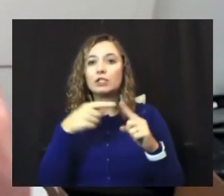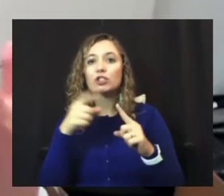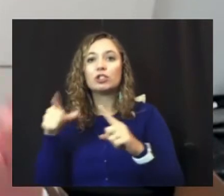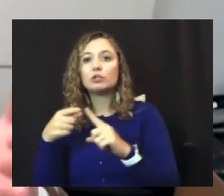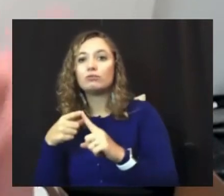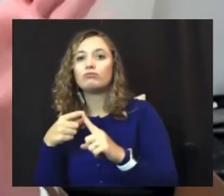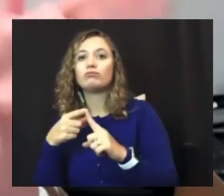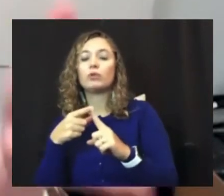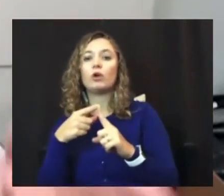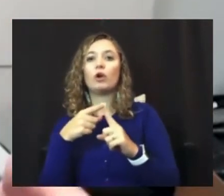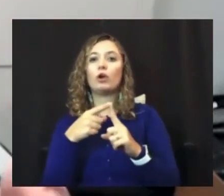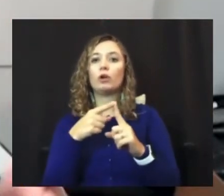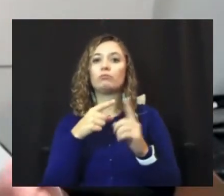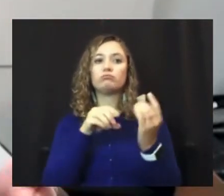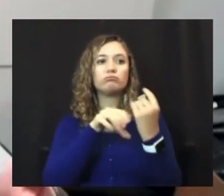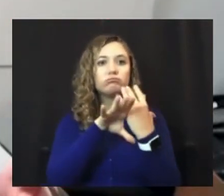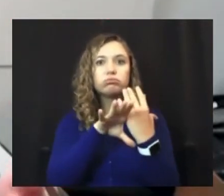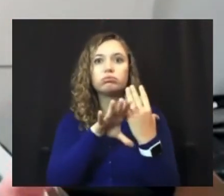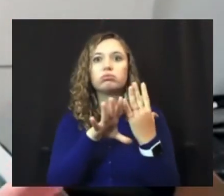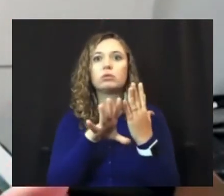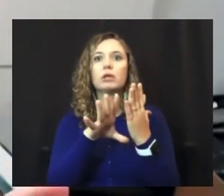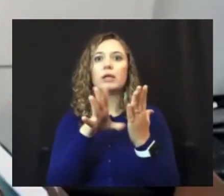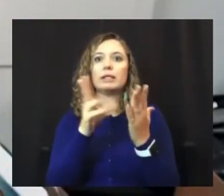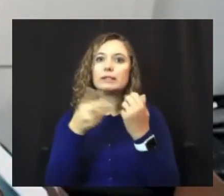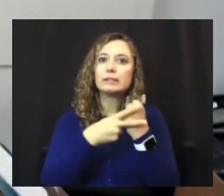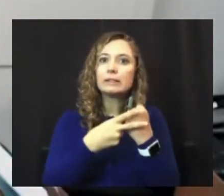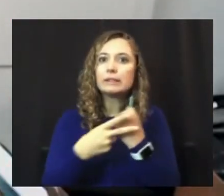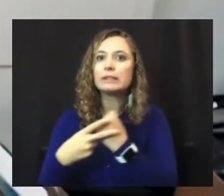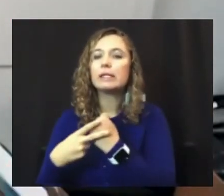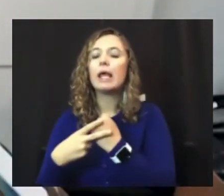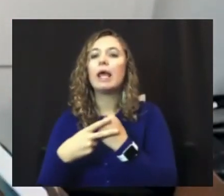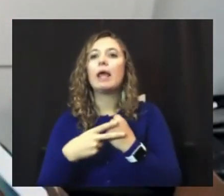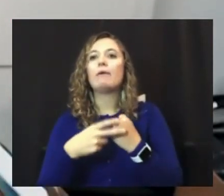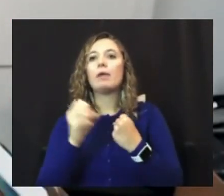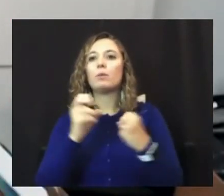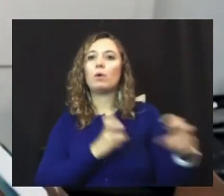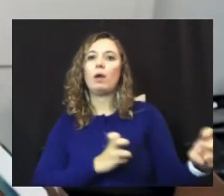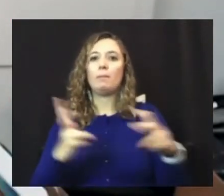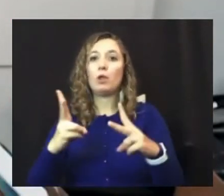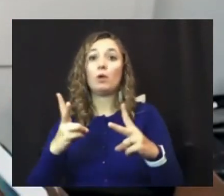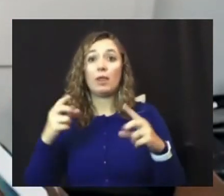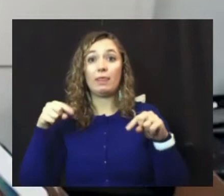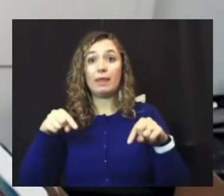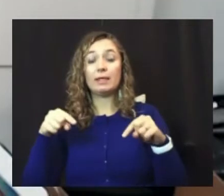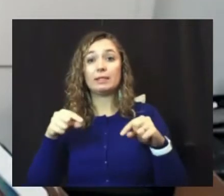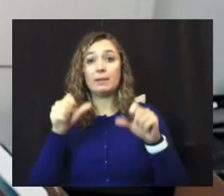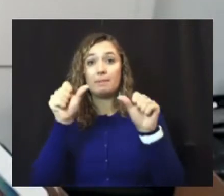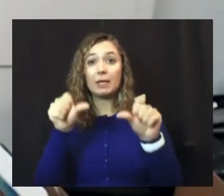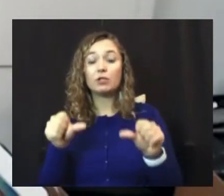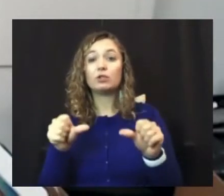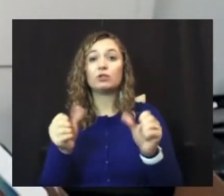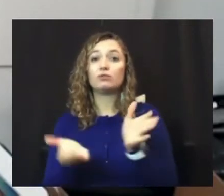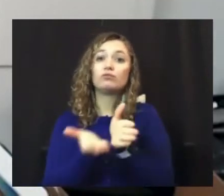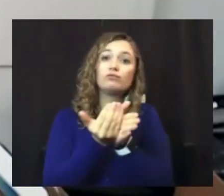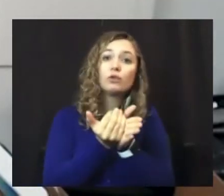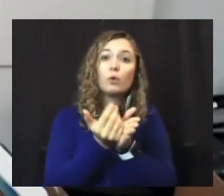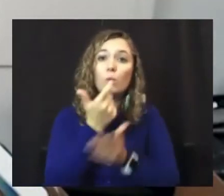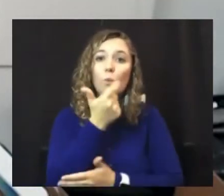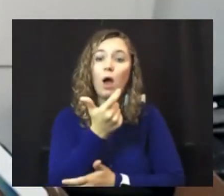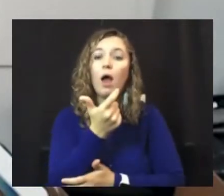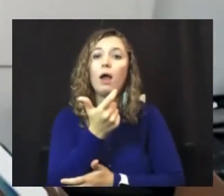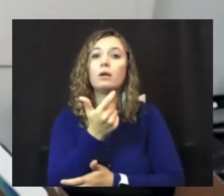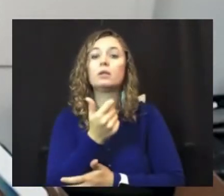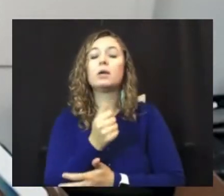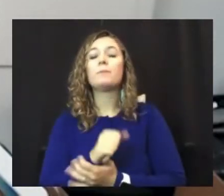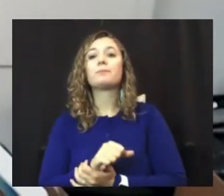they will be archived and up on this page for you to come back and review and watch. We will also be sending out a